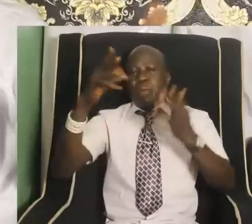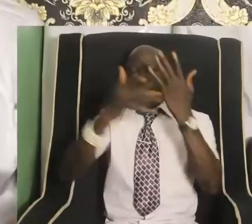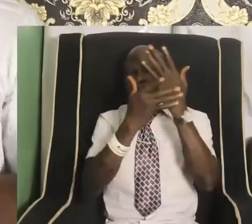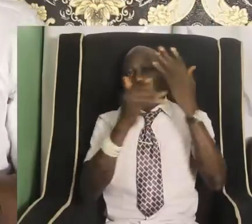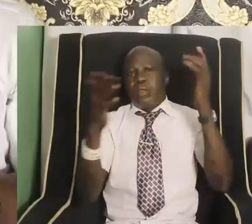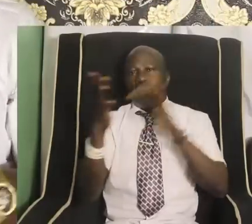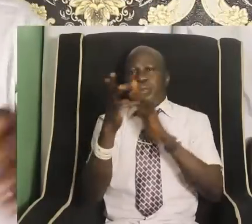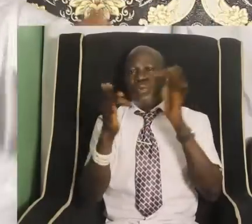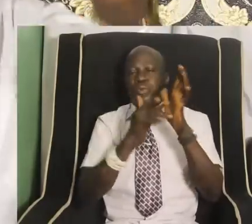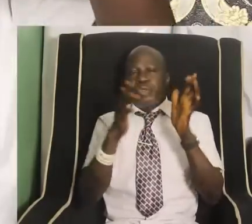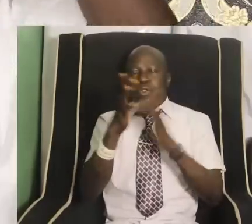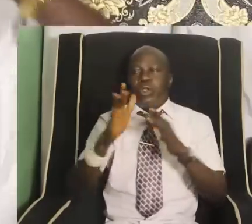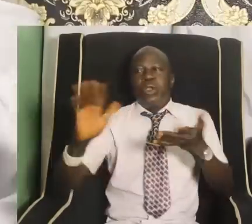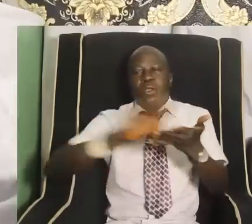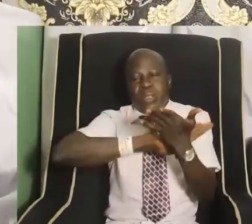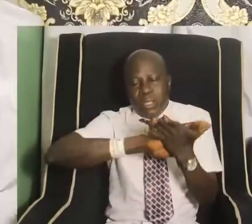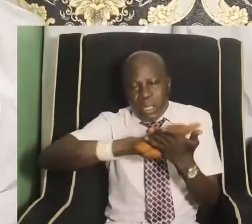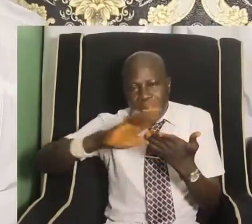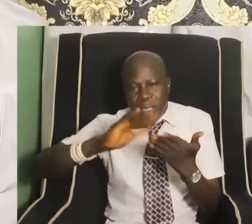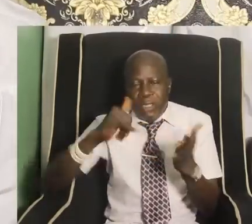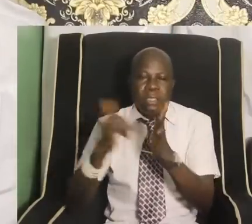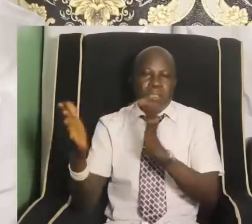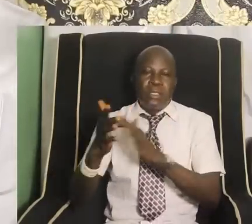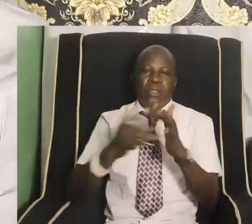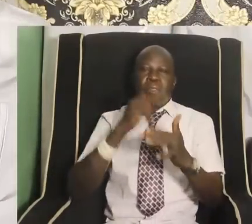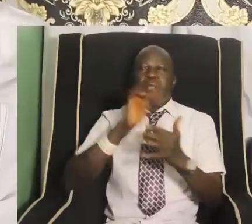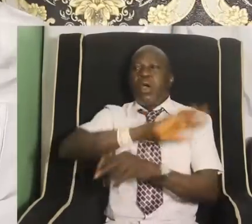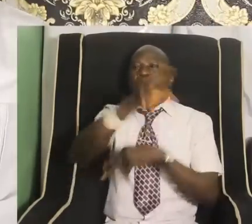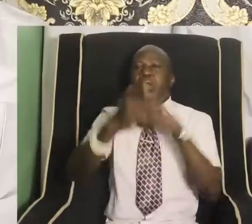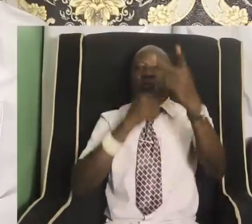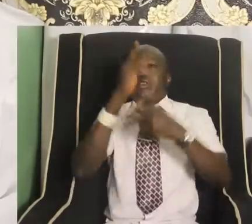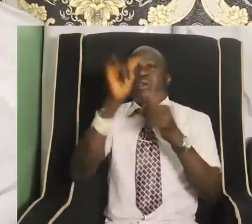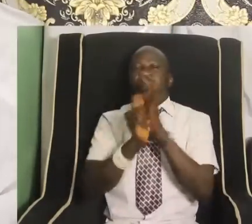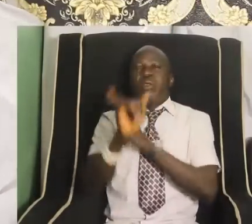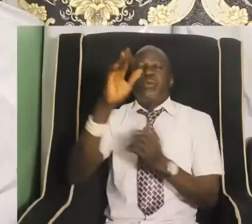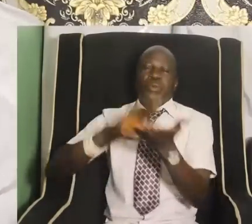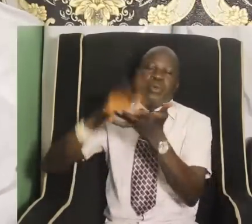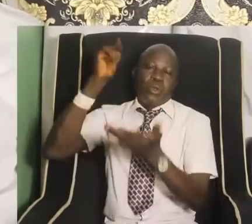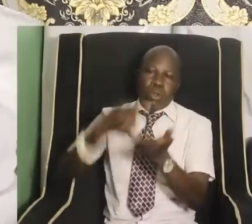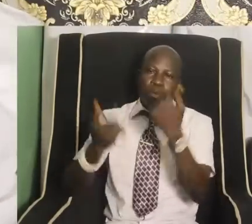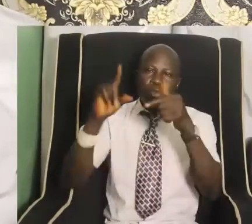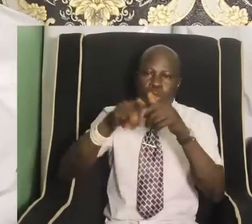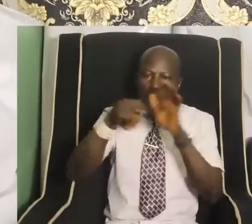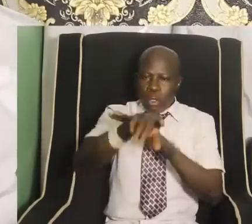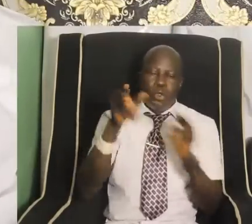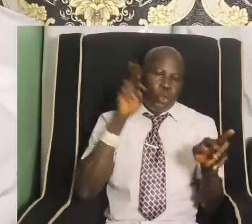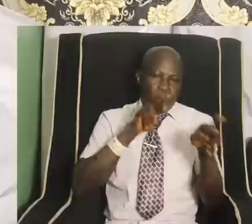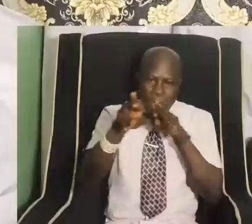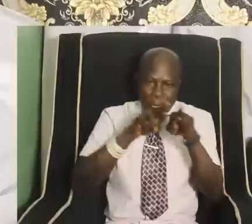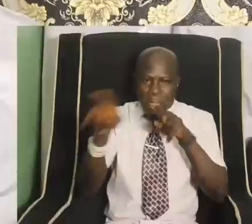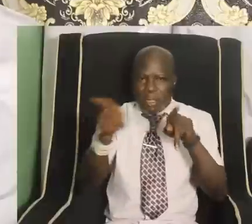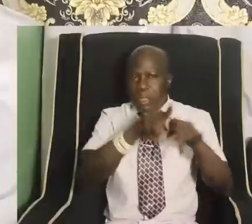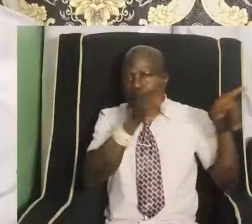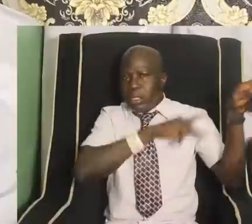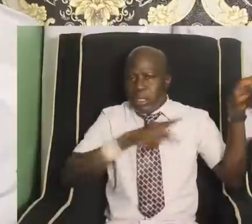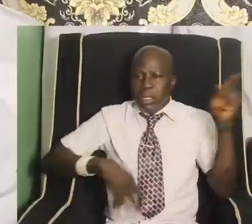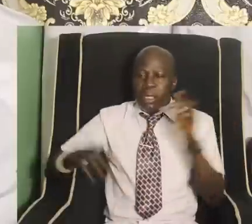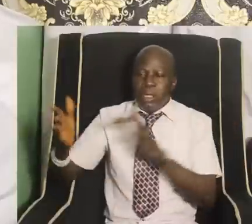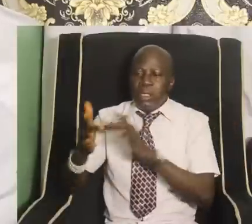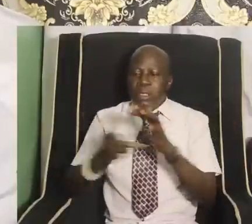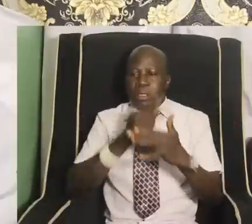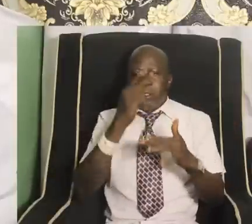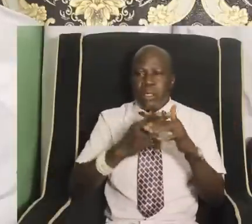visions. Find the blood of Jesus. Will cleanse it. Vision of glory be accomplished. And you will reign as